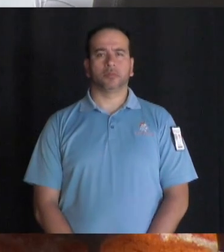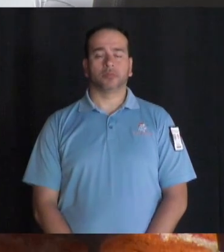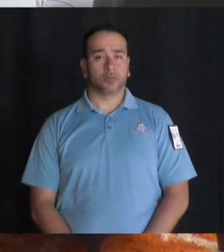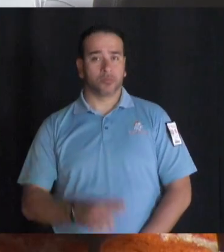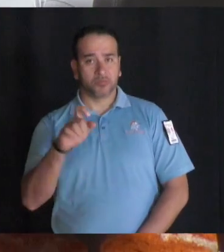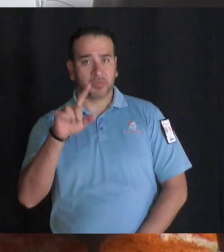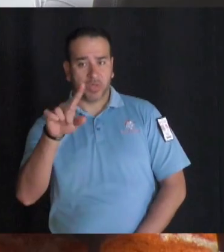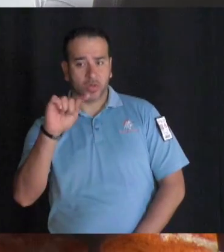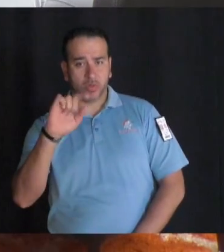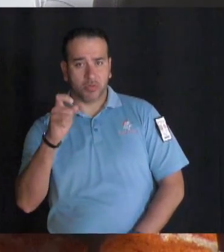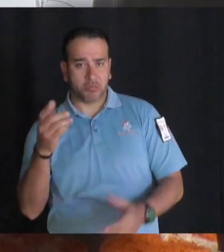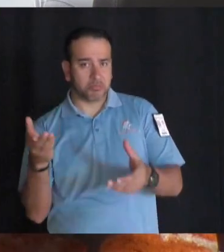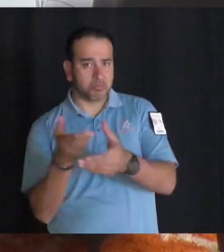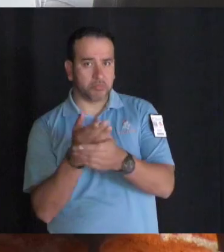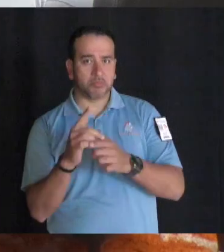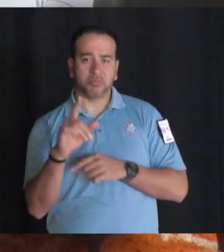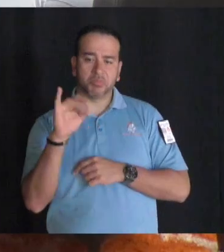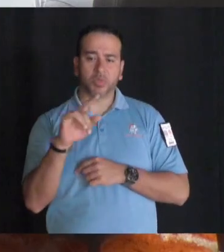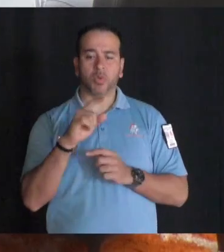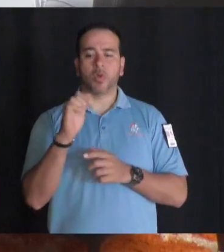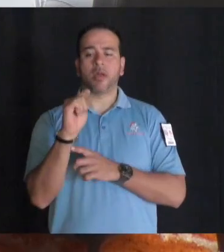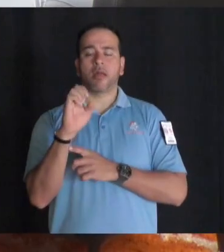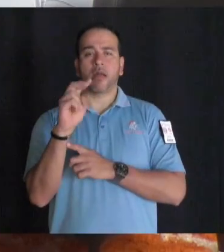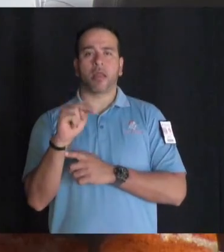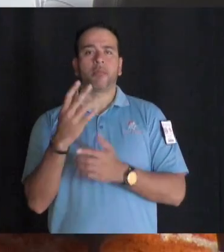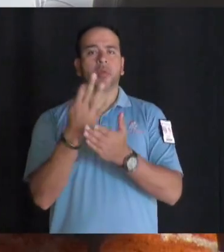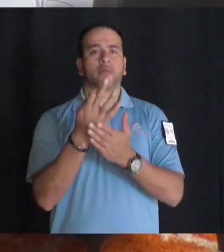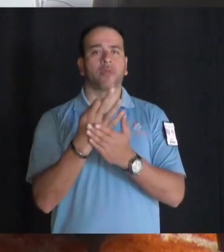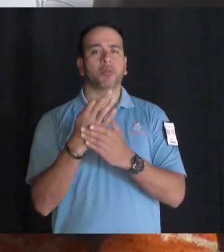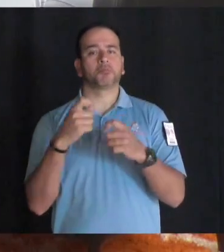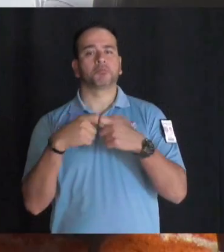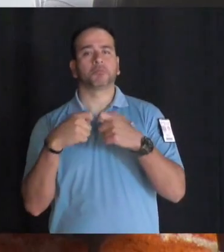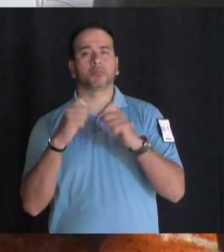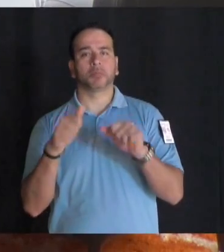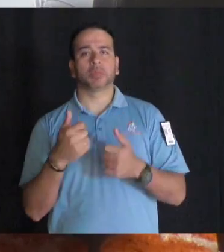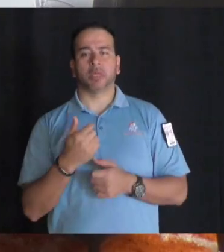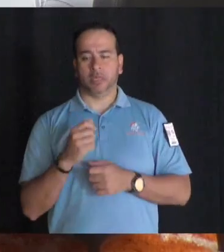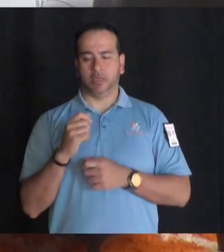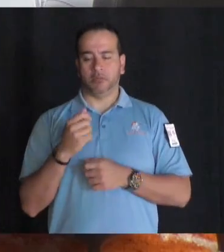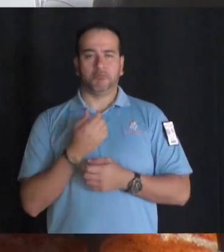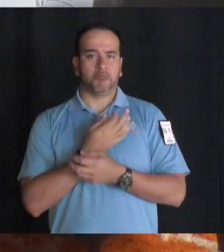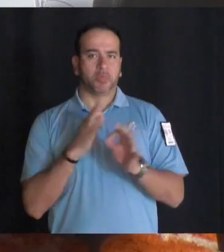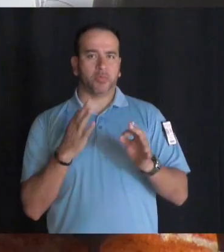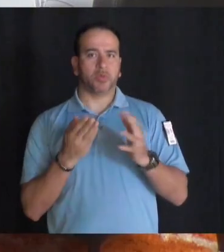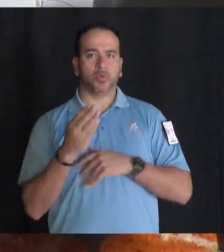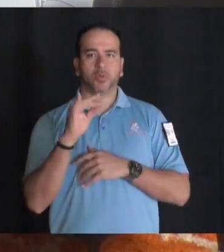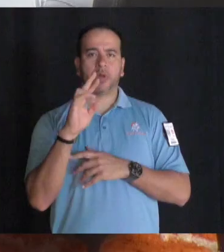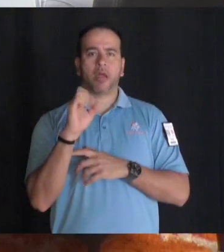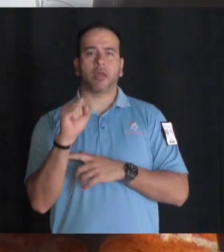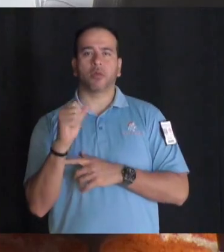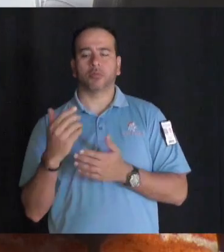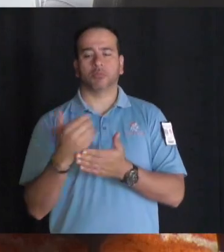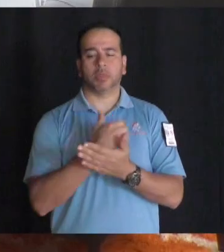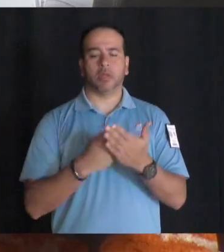Do you need your tax return filed? If so, the Academy of Finance can electronically file it for free through their IRS tax site and get you